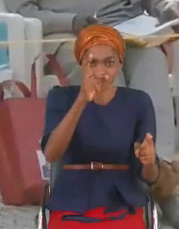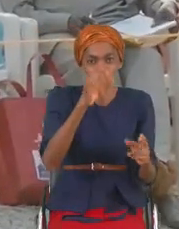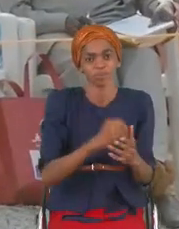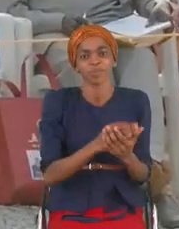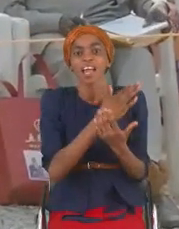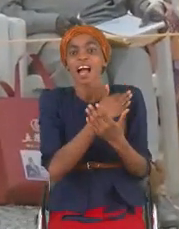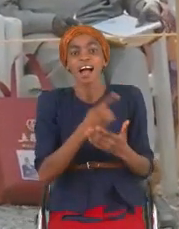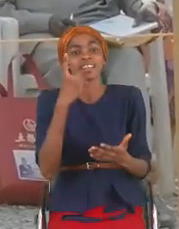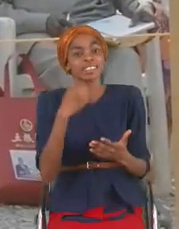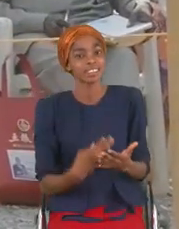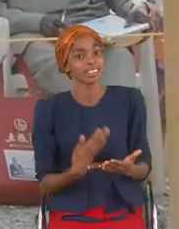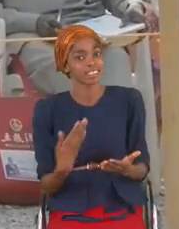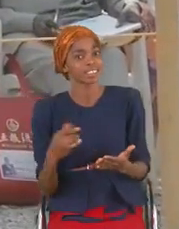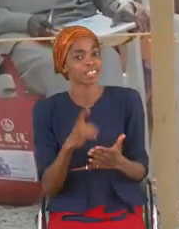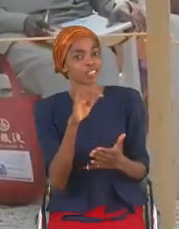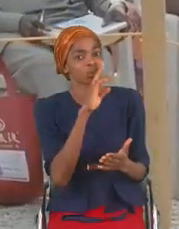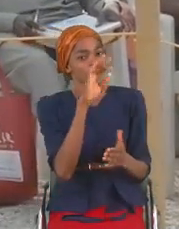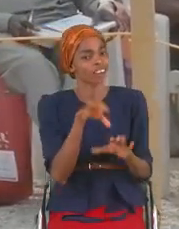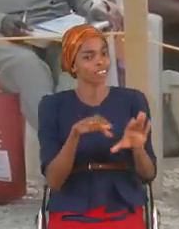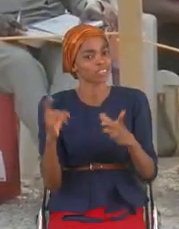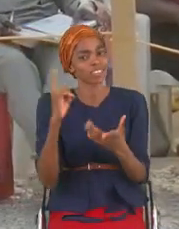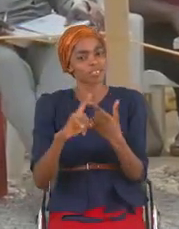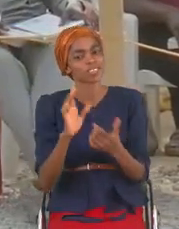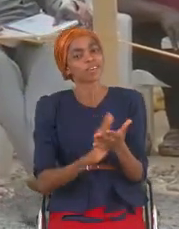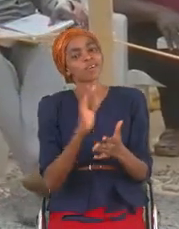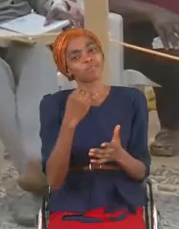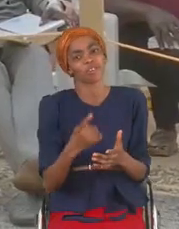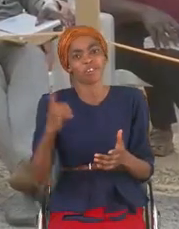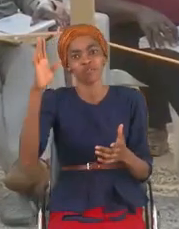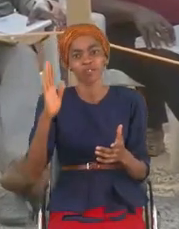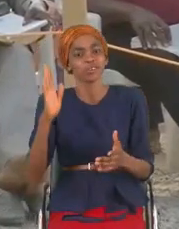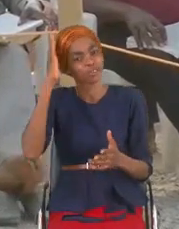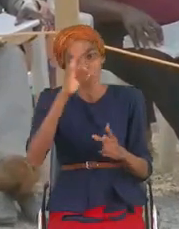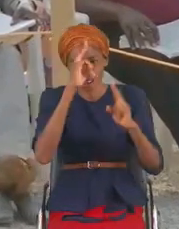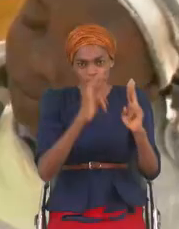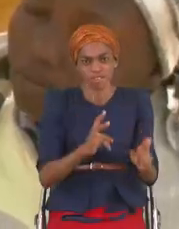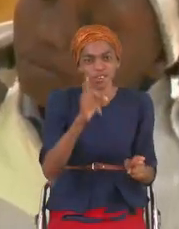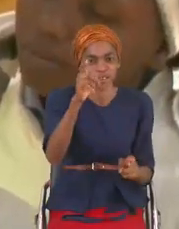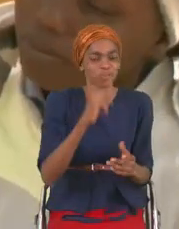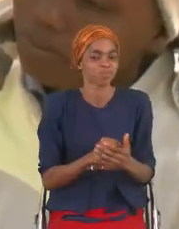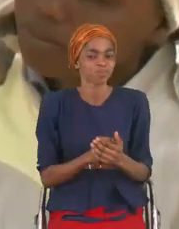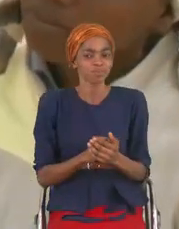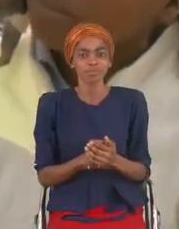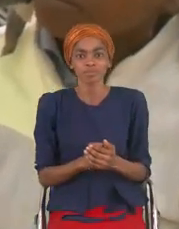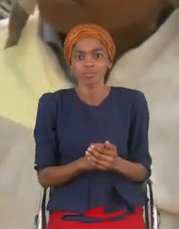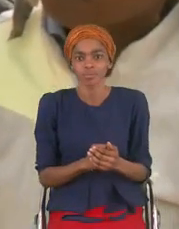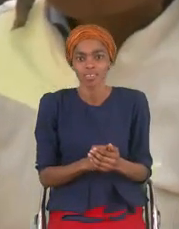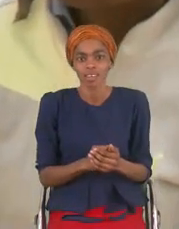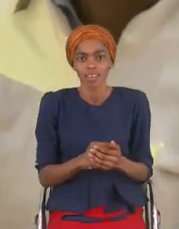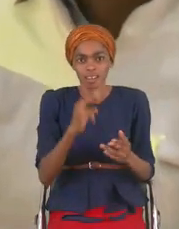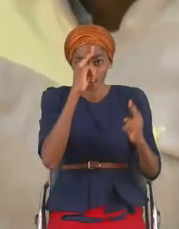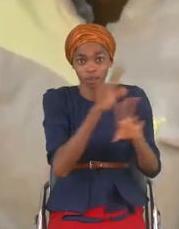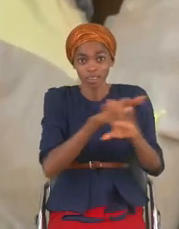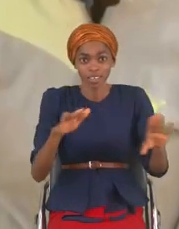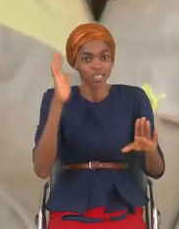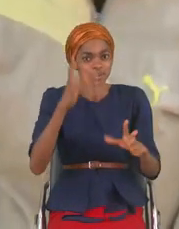the thing you're doing for the glory of God will honor you. Dishonor will pass out of